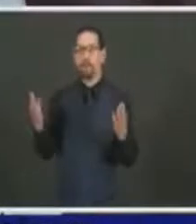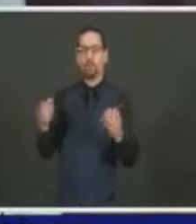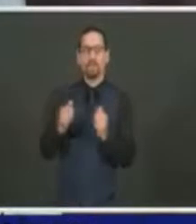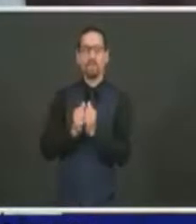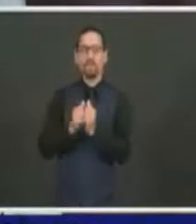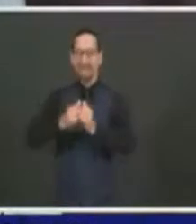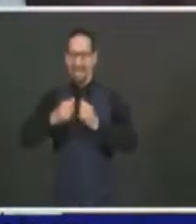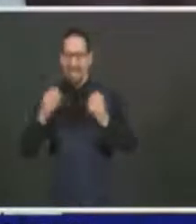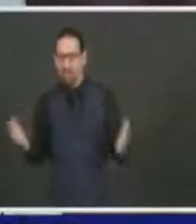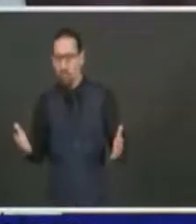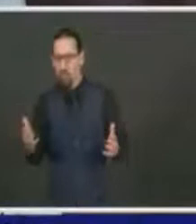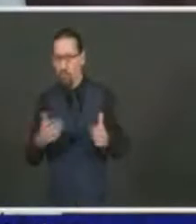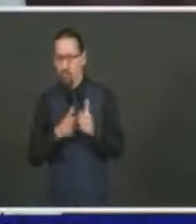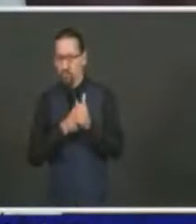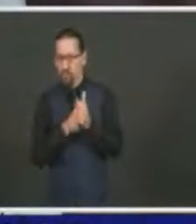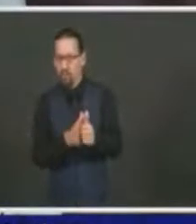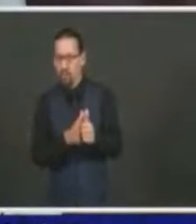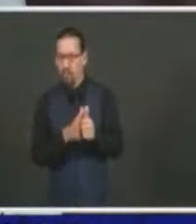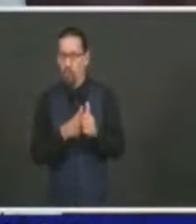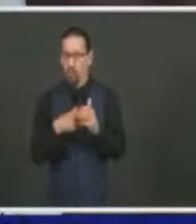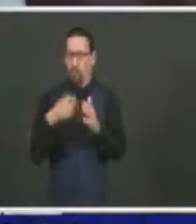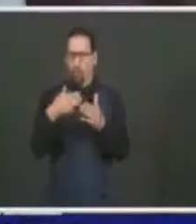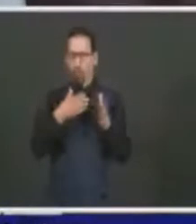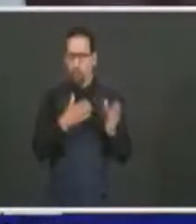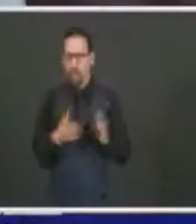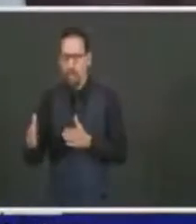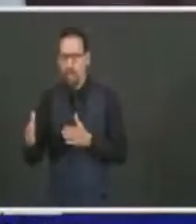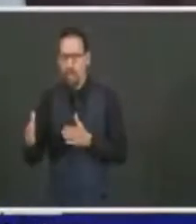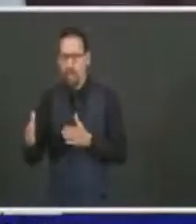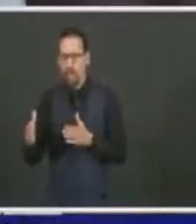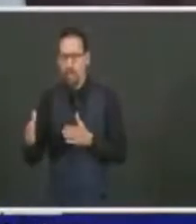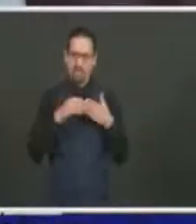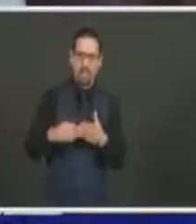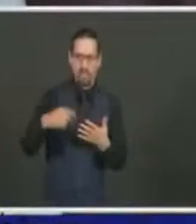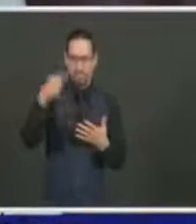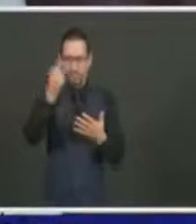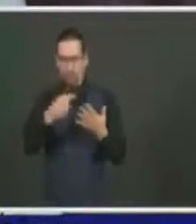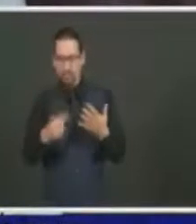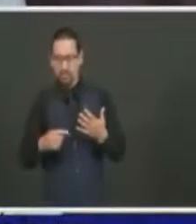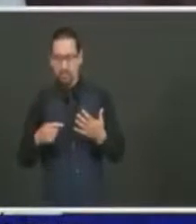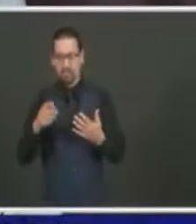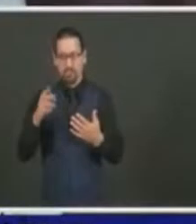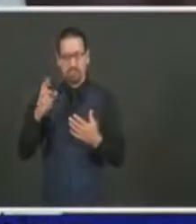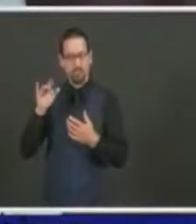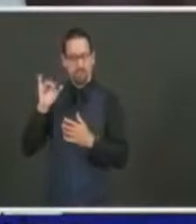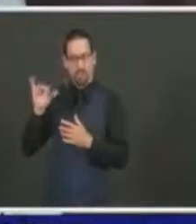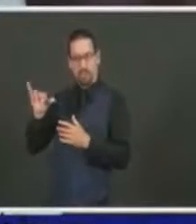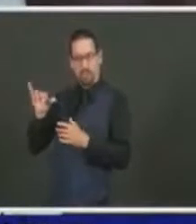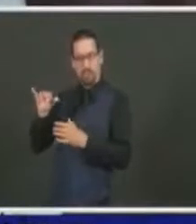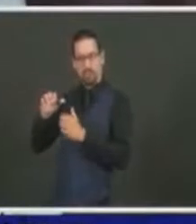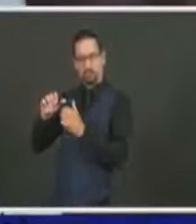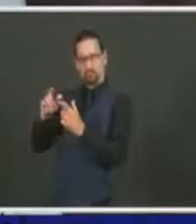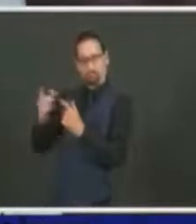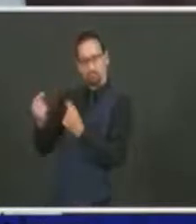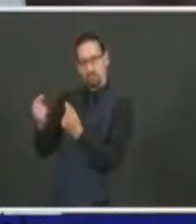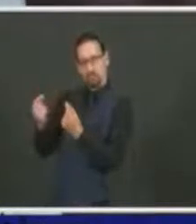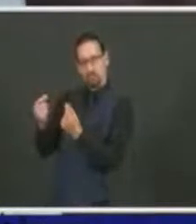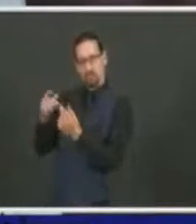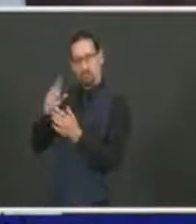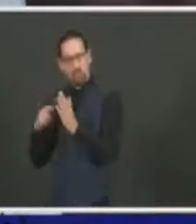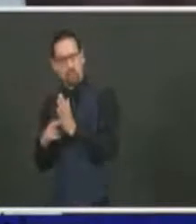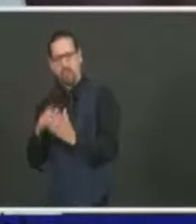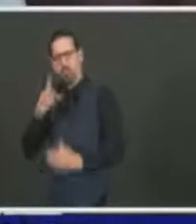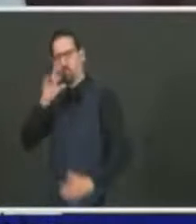been patient and been following guidelines will begin to really apply their own interpretation as to how the rules should apply to